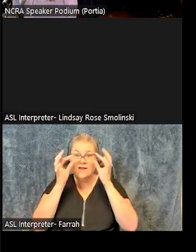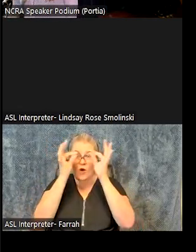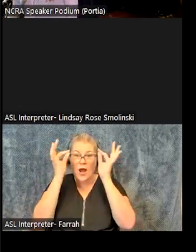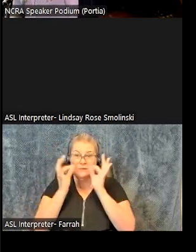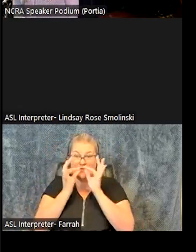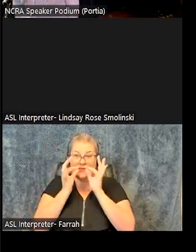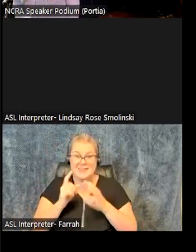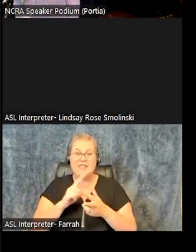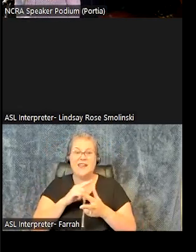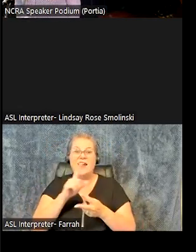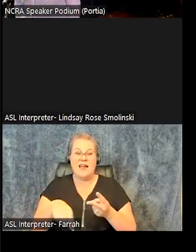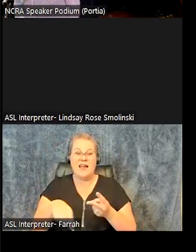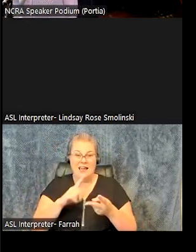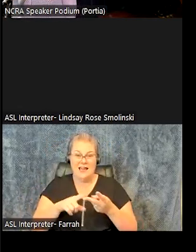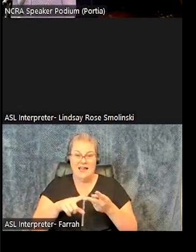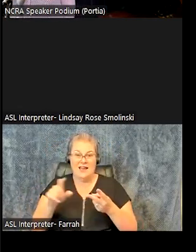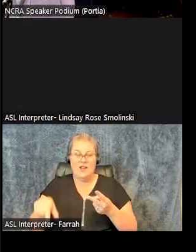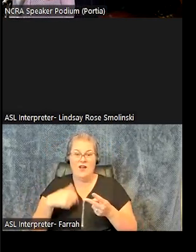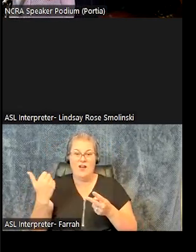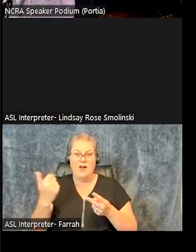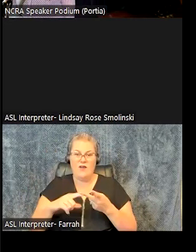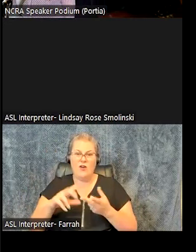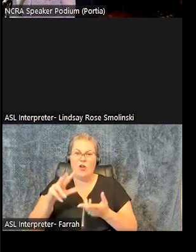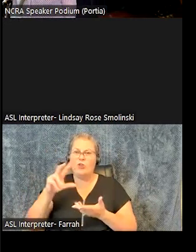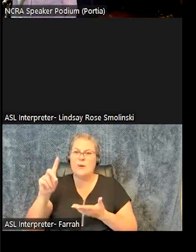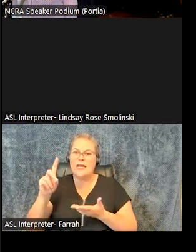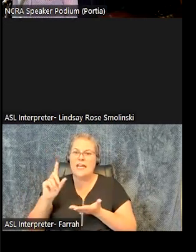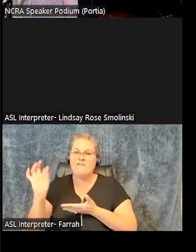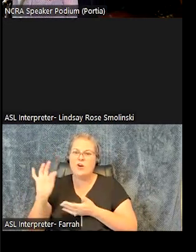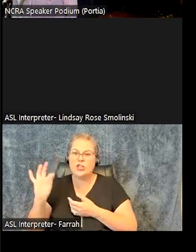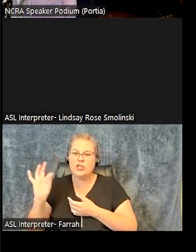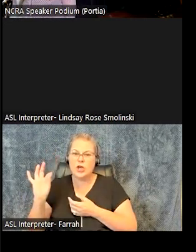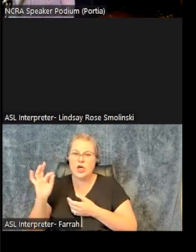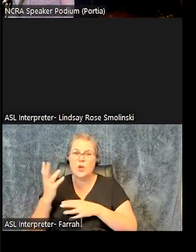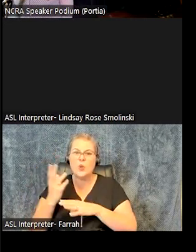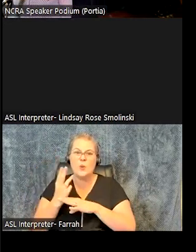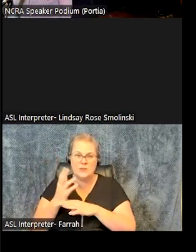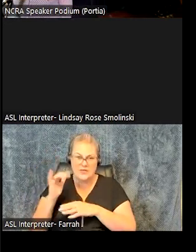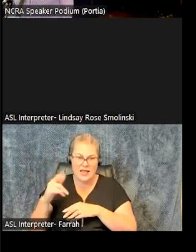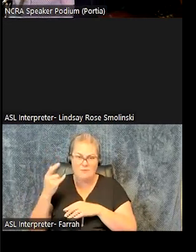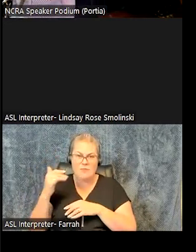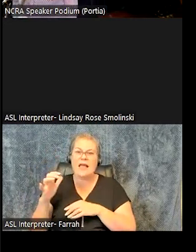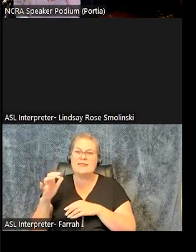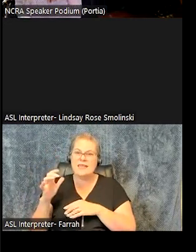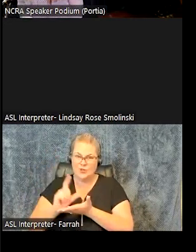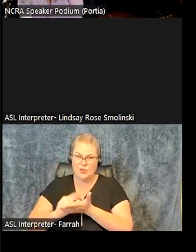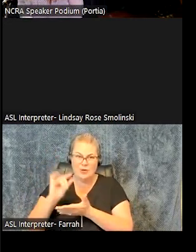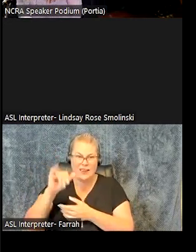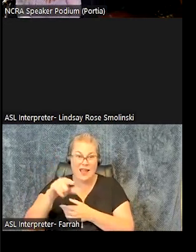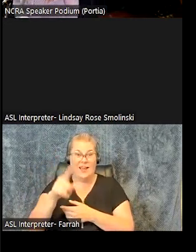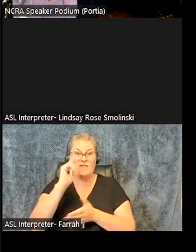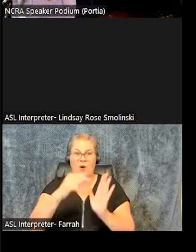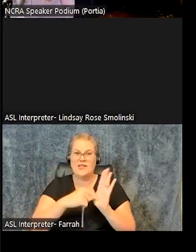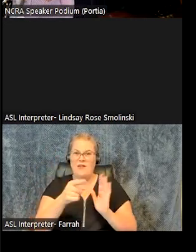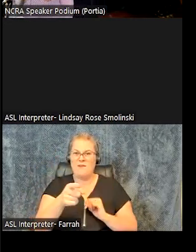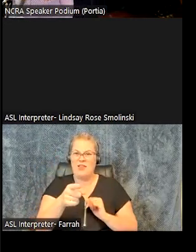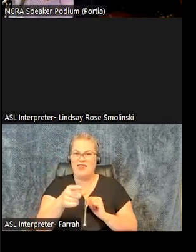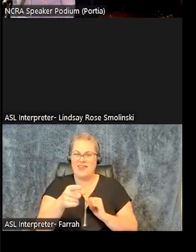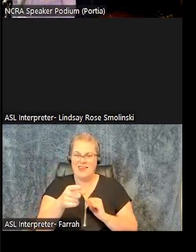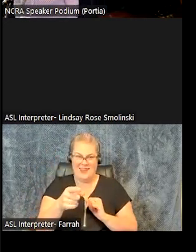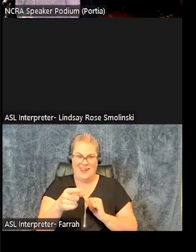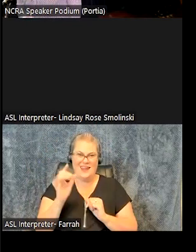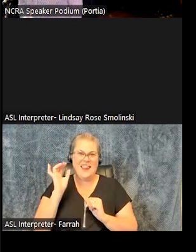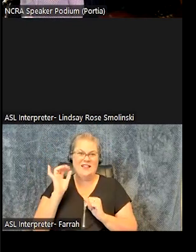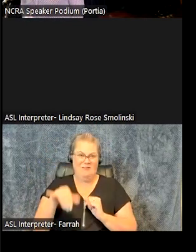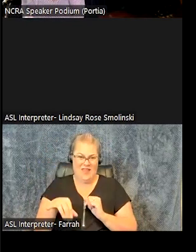then another was to print 3D furniture using the plastic to print that. And this is an example of the piece of furniture. So